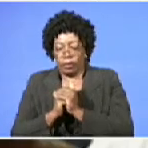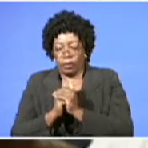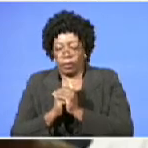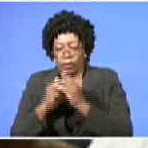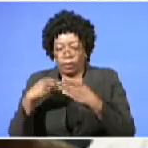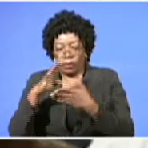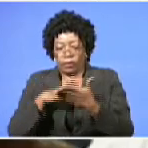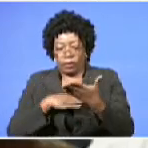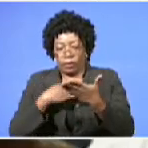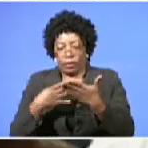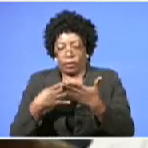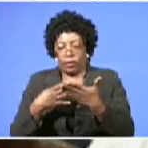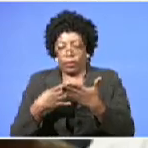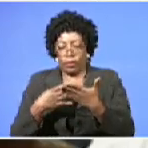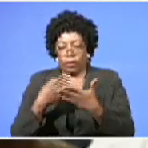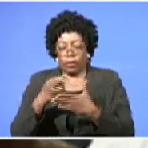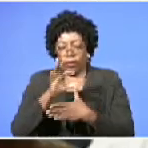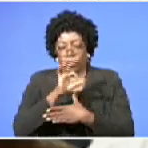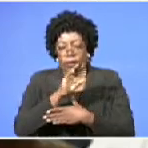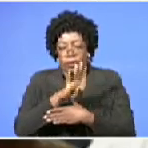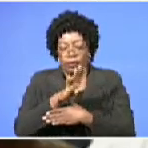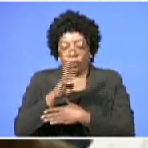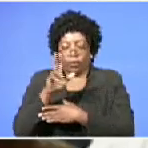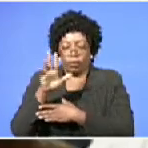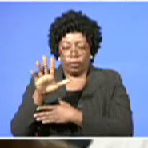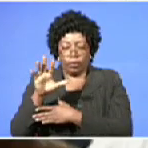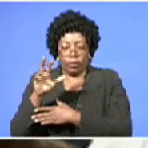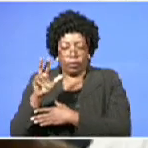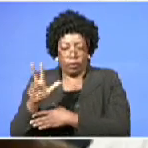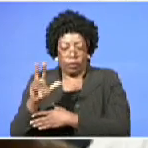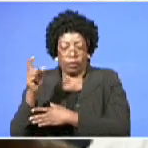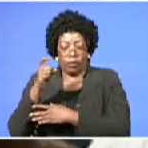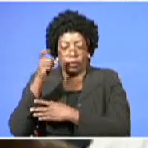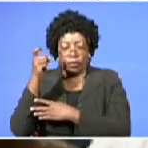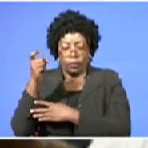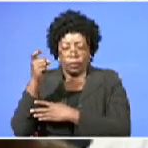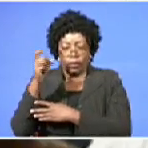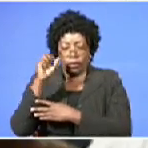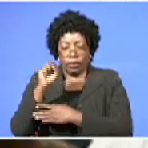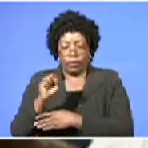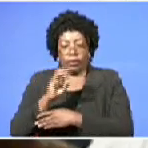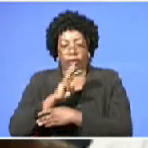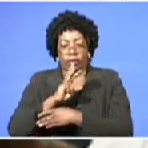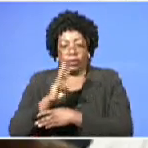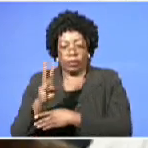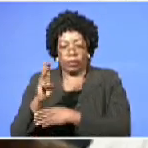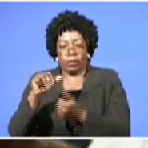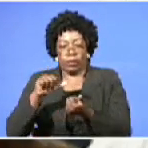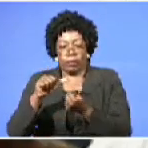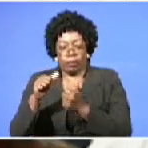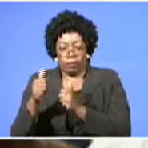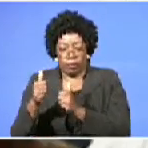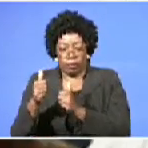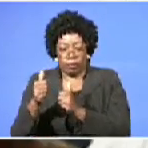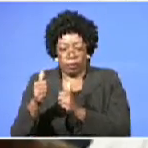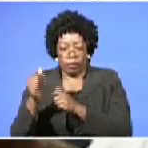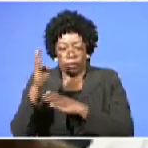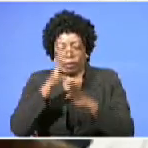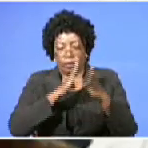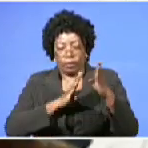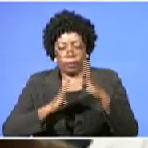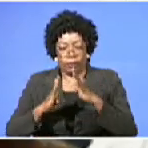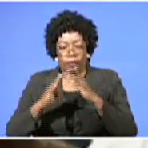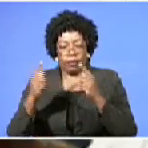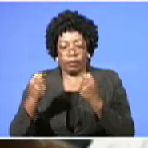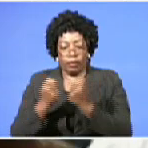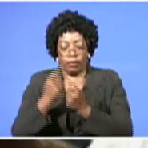with a 94-83 win. Nate Bethel posting 15 points as well. Southwest Baptist gearing up for the Great Lakes Valley Conference Tournament.